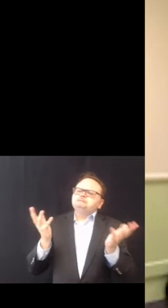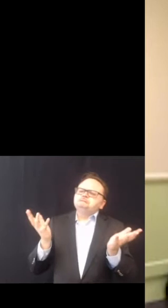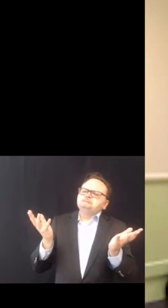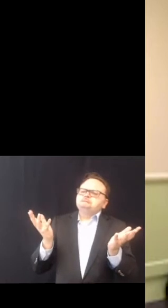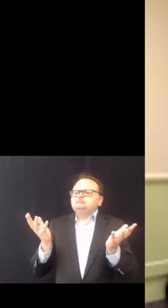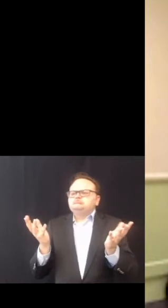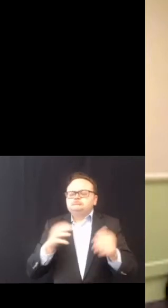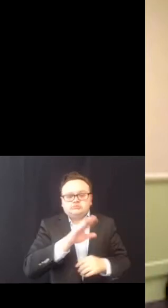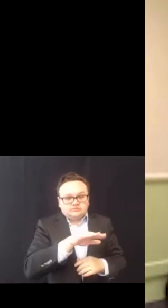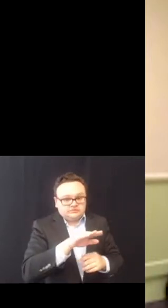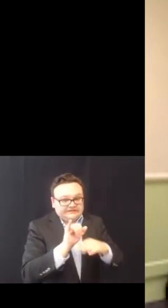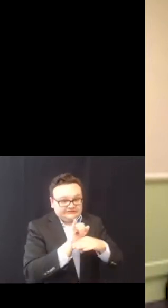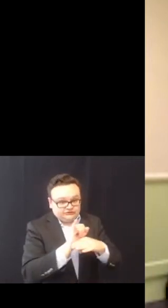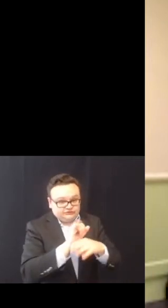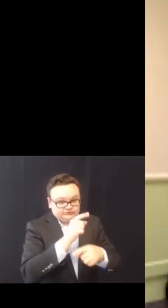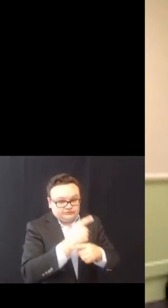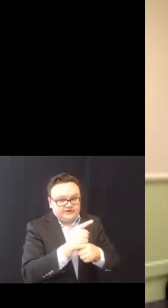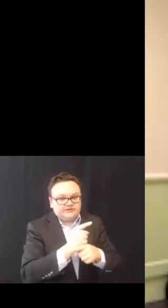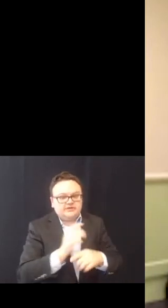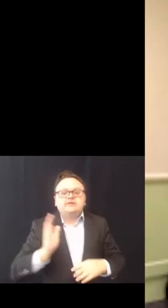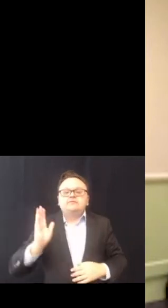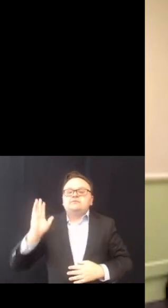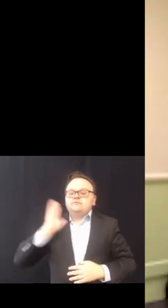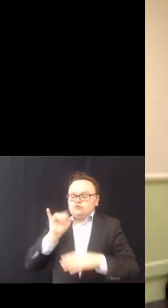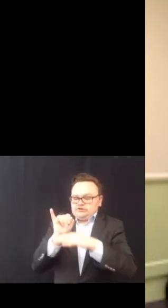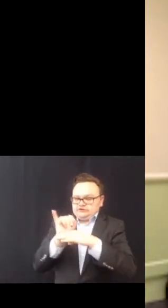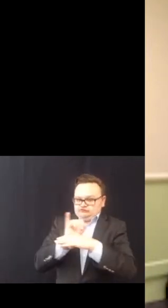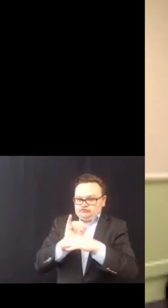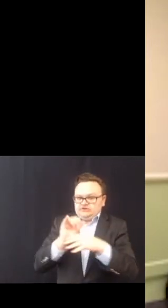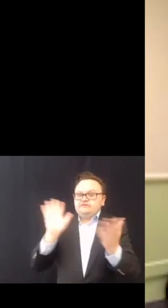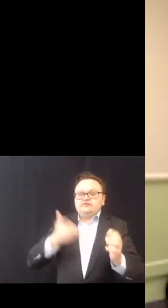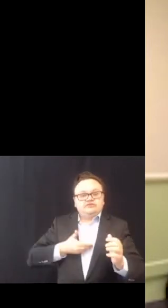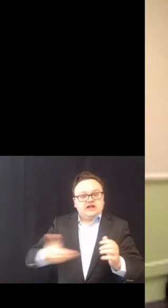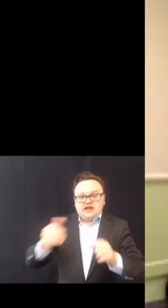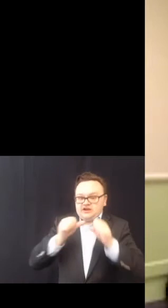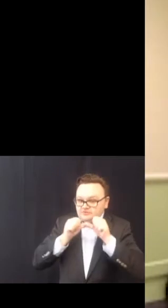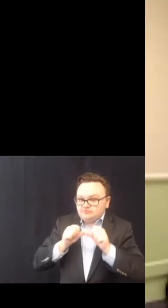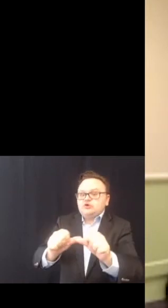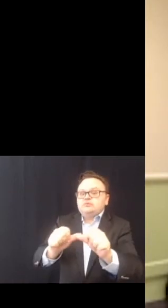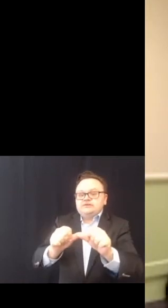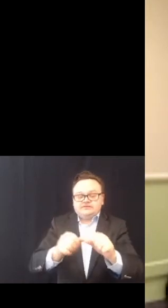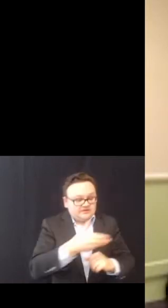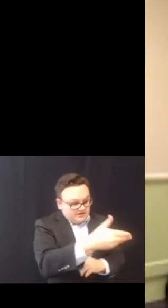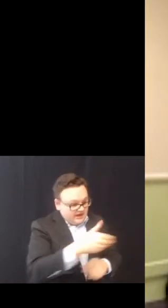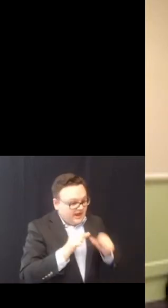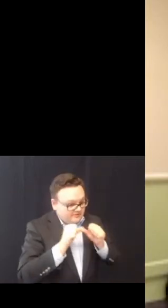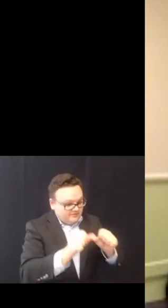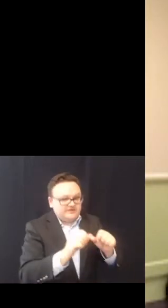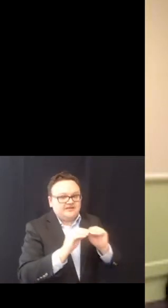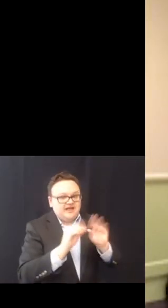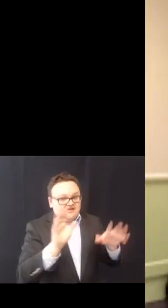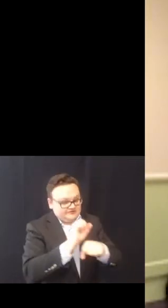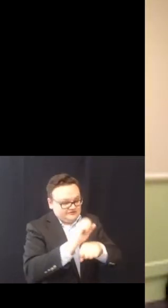heard you started off as an I intern. started off as an intern, so Nice. they will hire me permanently. And then they decided to hire you permanently because Yes. you're doing such a great job, right? Yep.